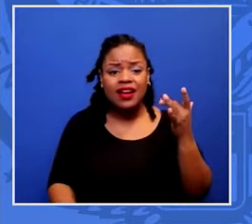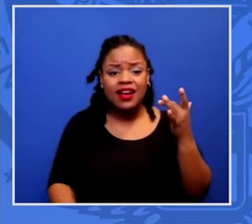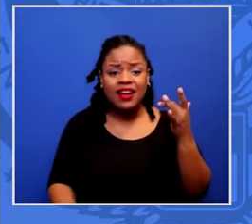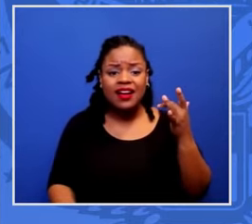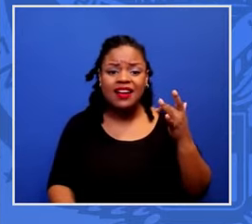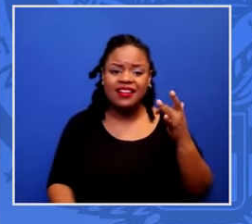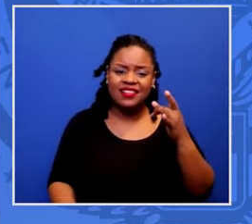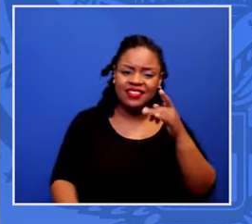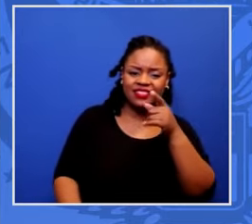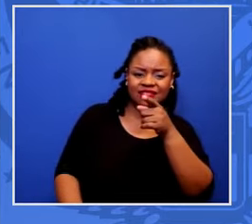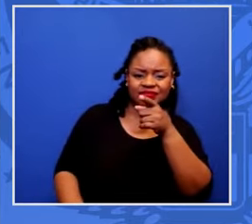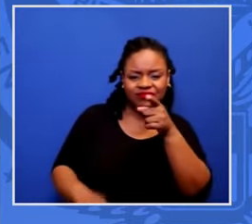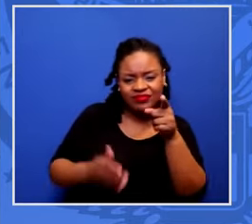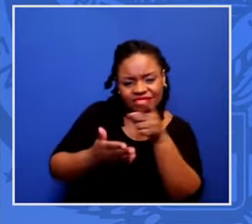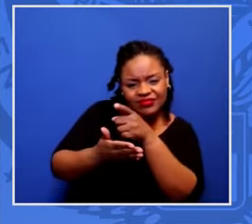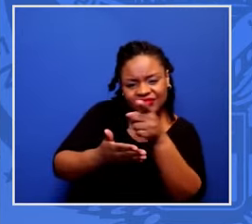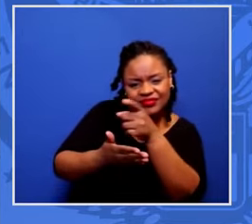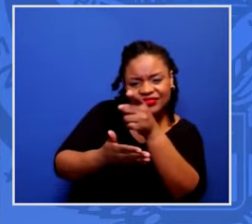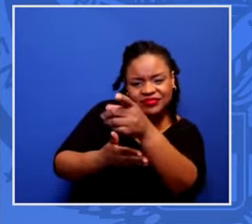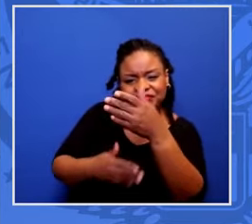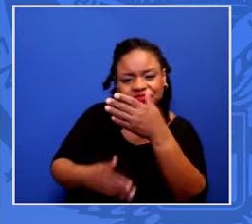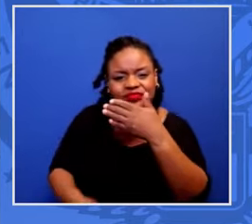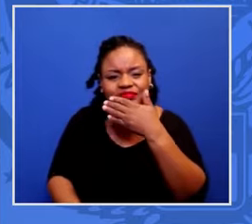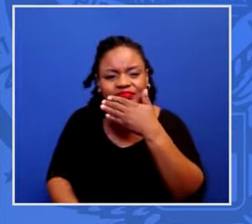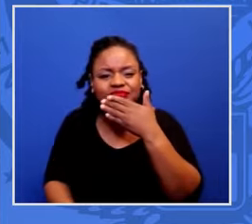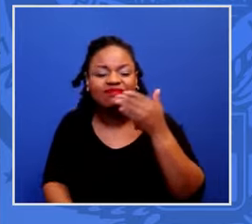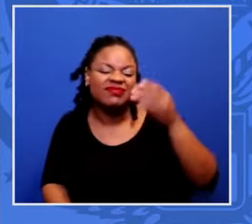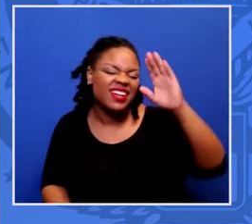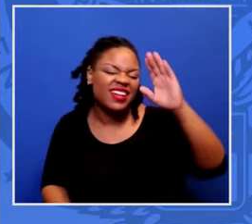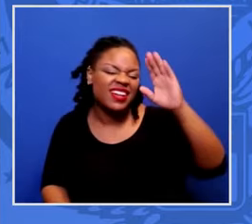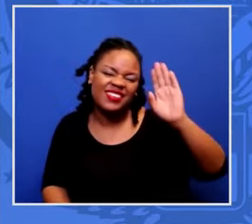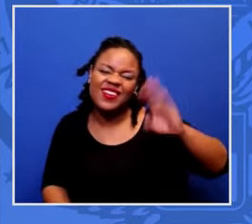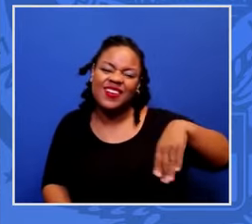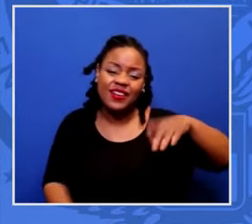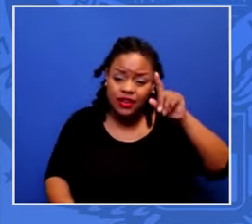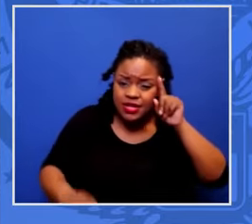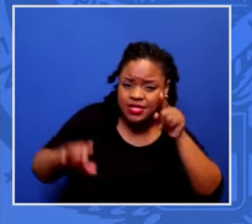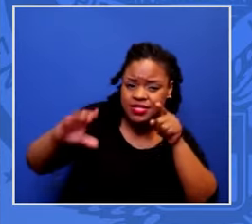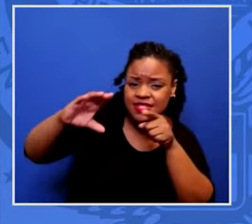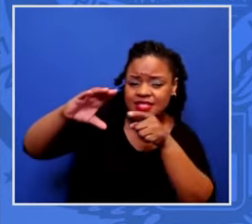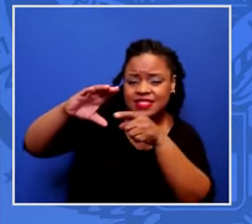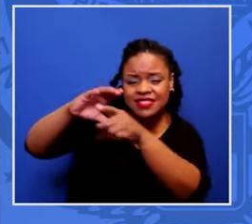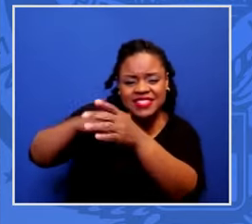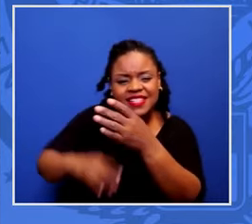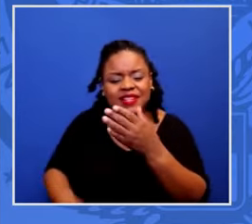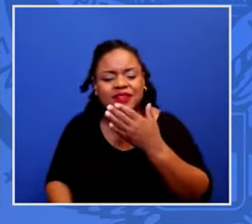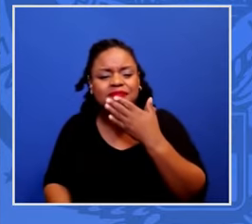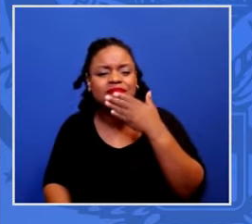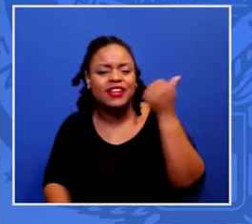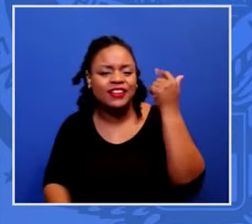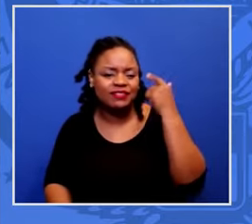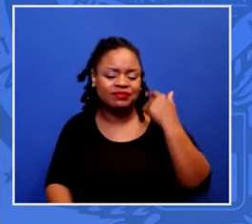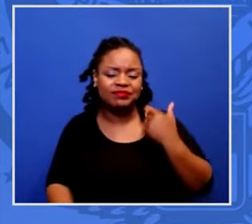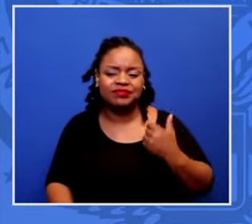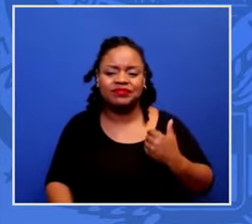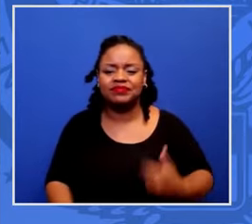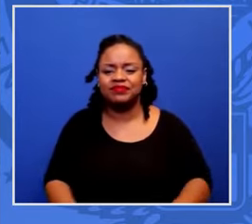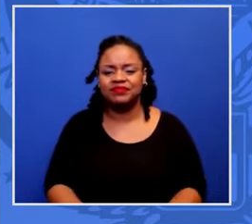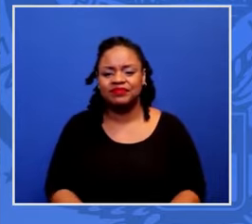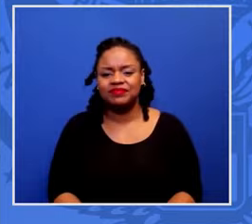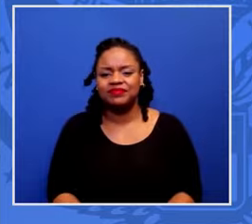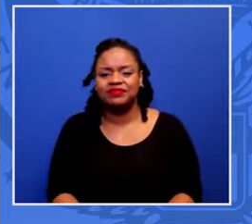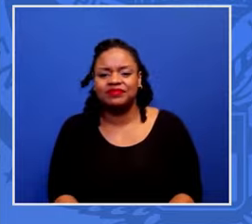better. Better's ahead. Better's ahead. It gets worse for it gets